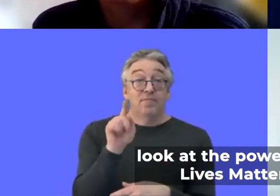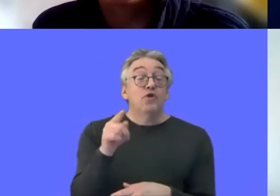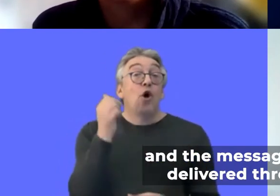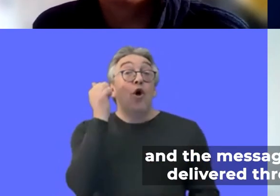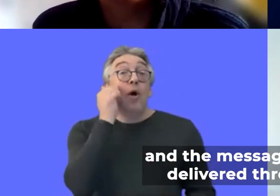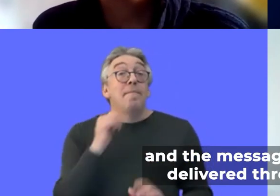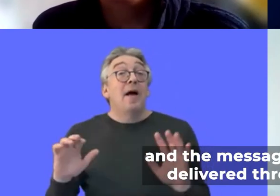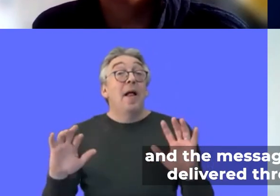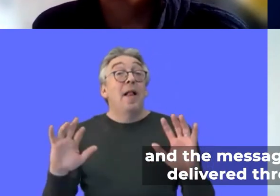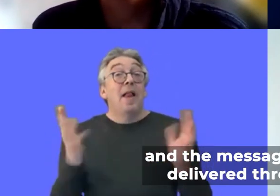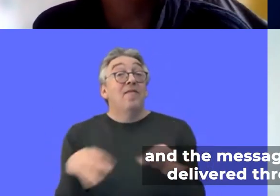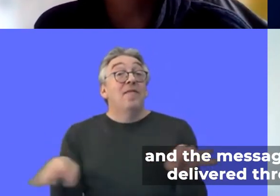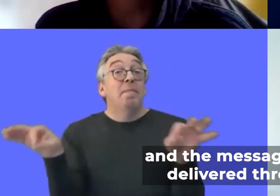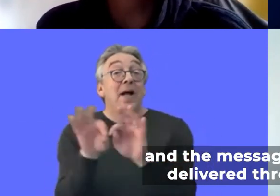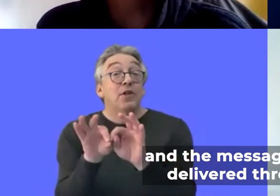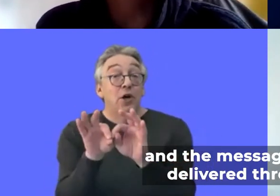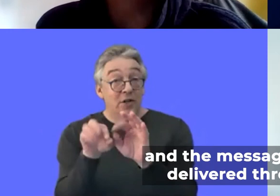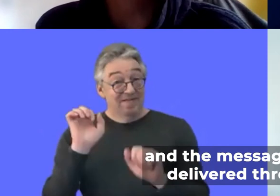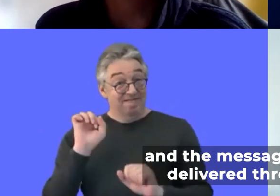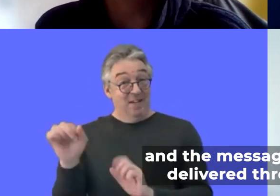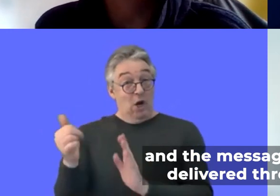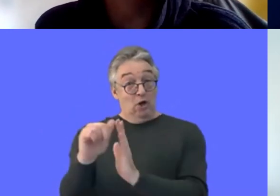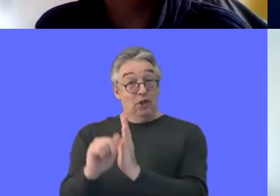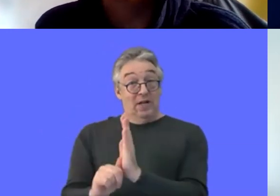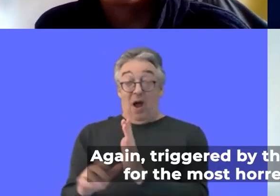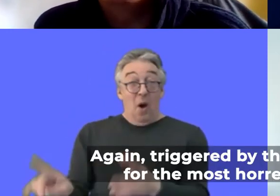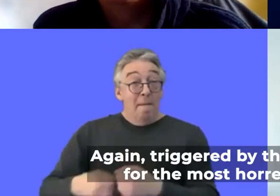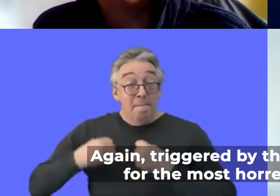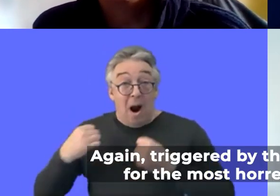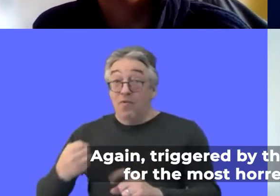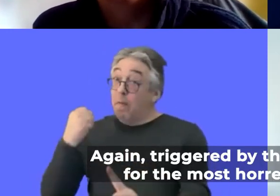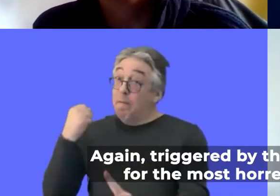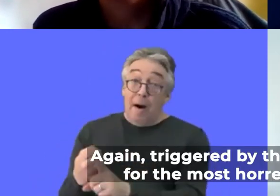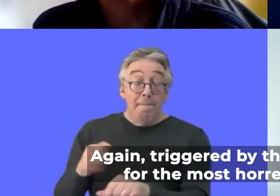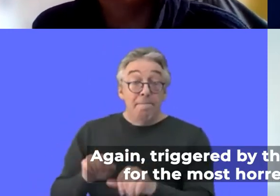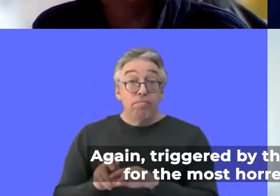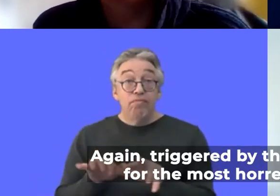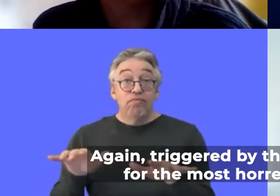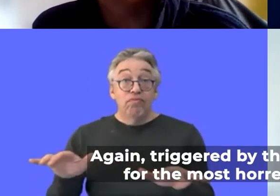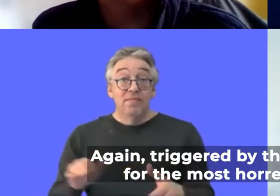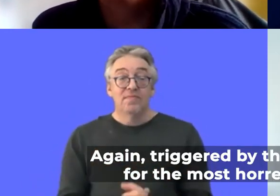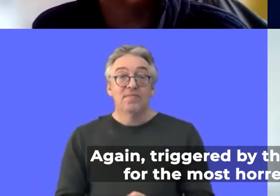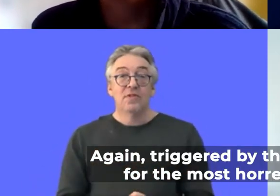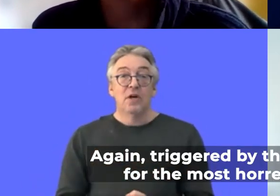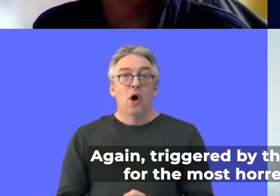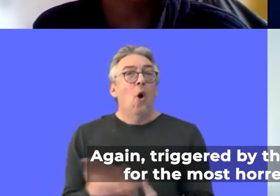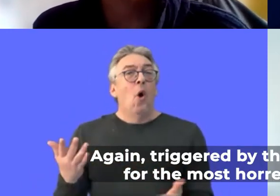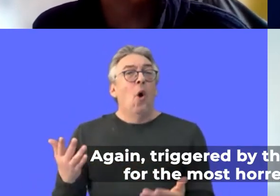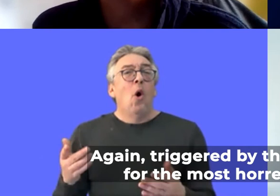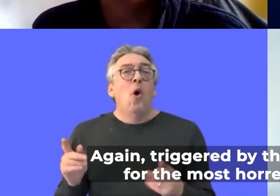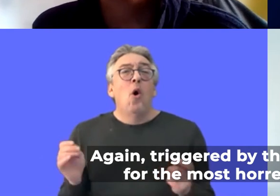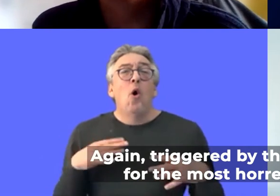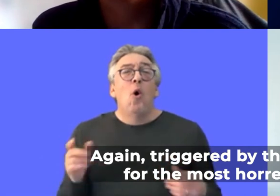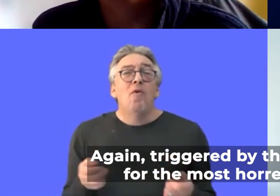agenda and the messaging that was delivered through that, again, triggered by the most horrendous, for the